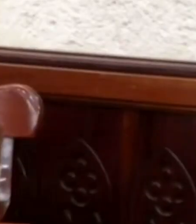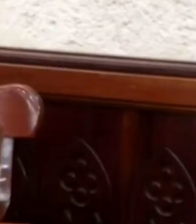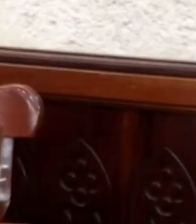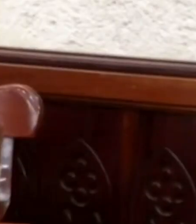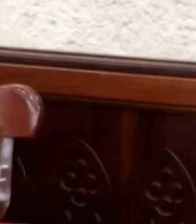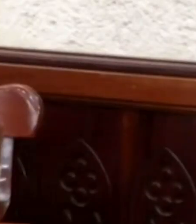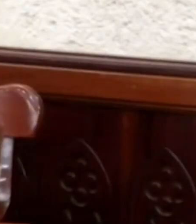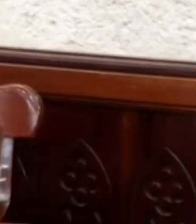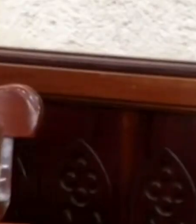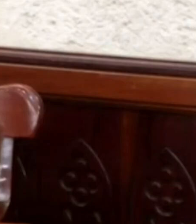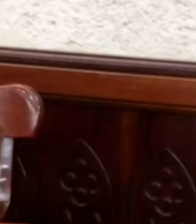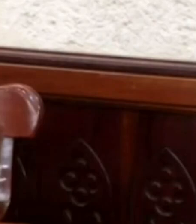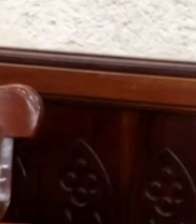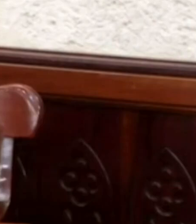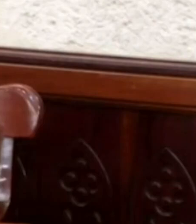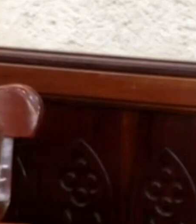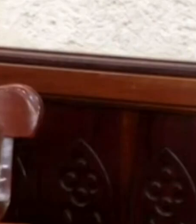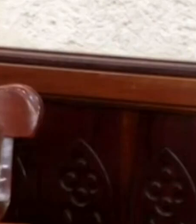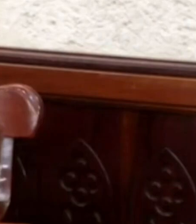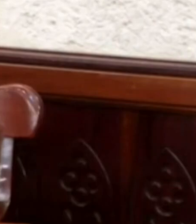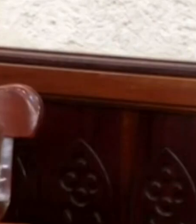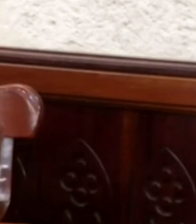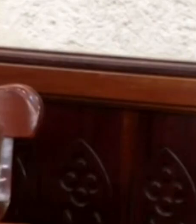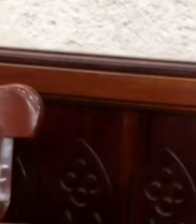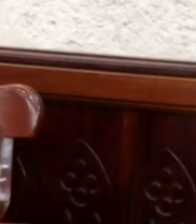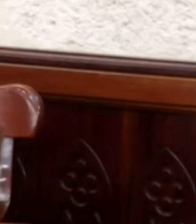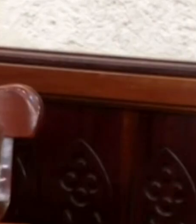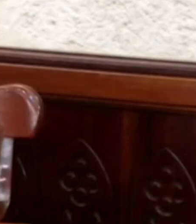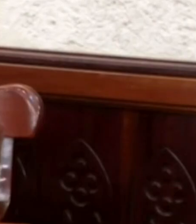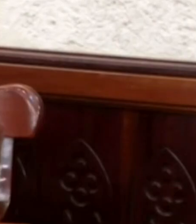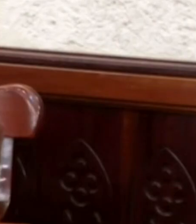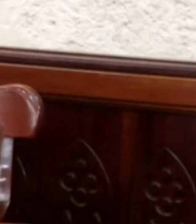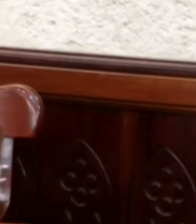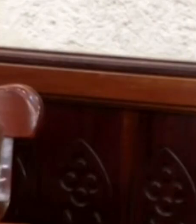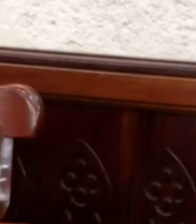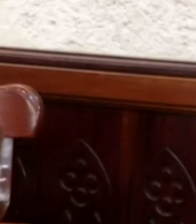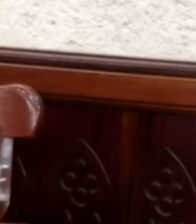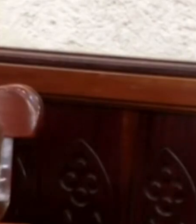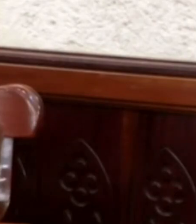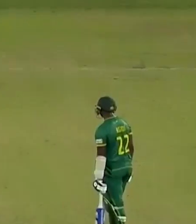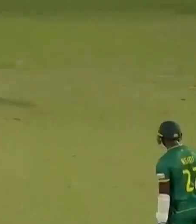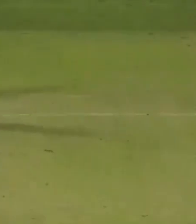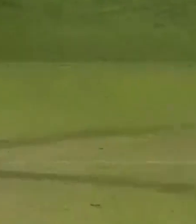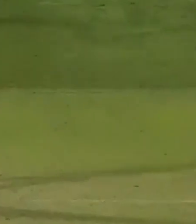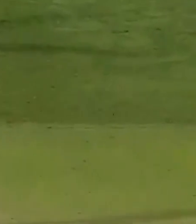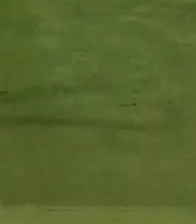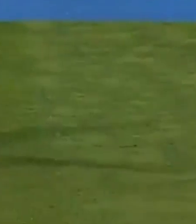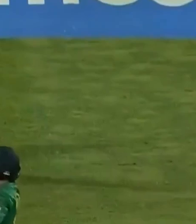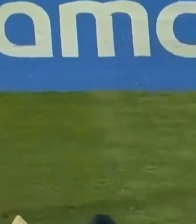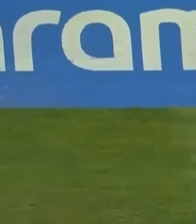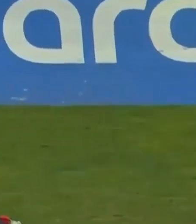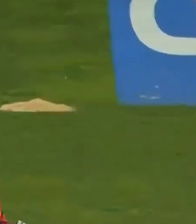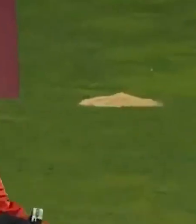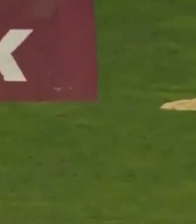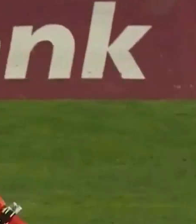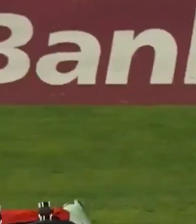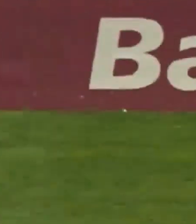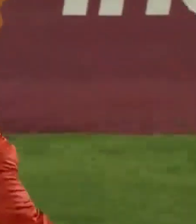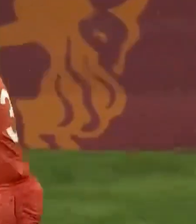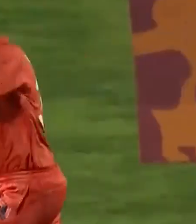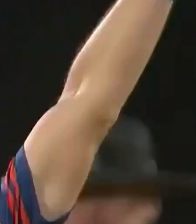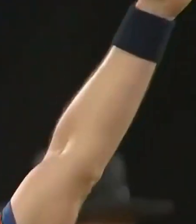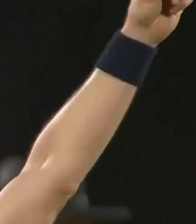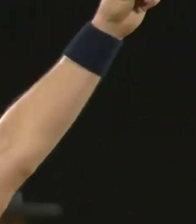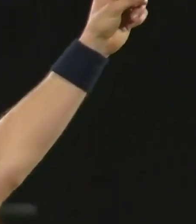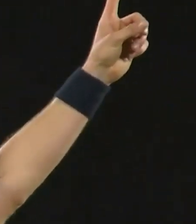garages can provide services offered by the Barbados Licensing Authority. And in sports, a second major upset at the World